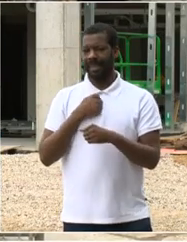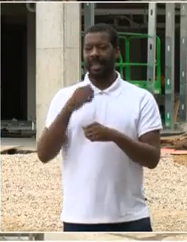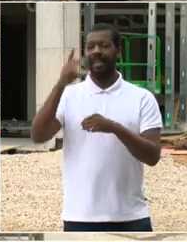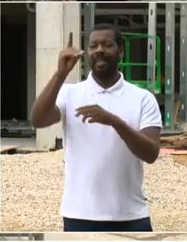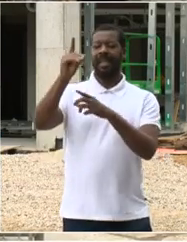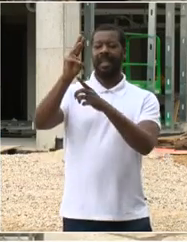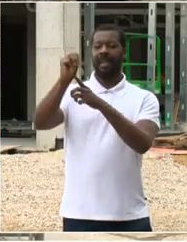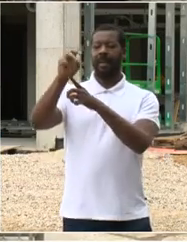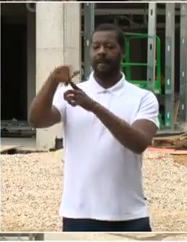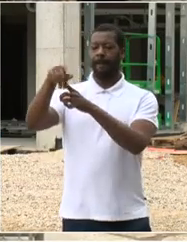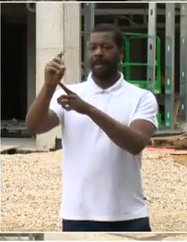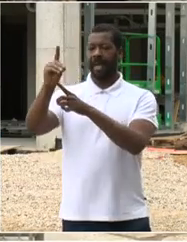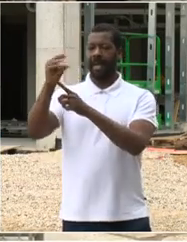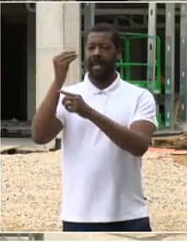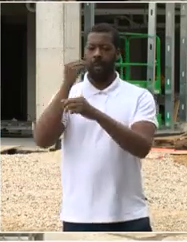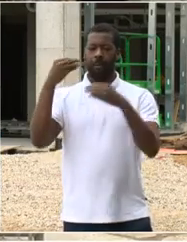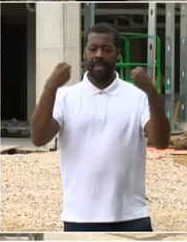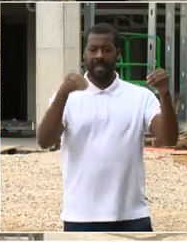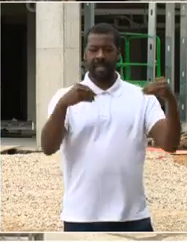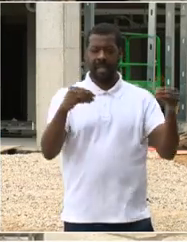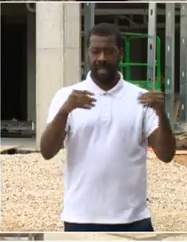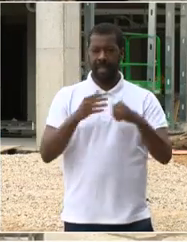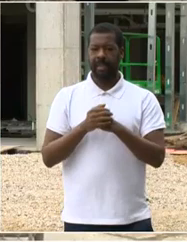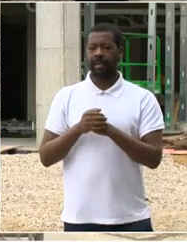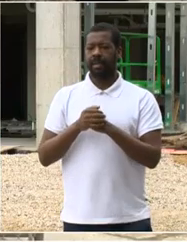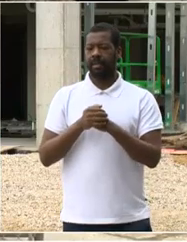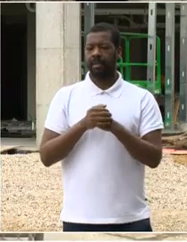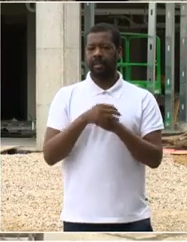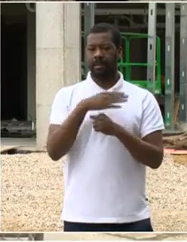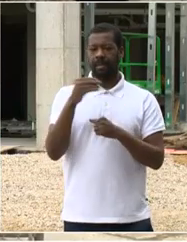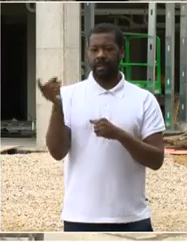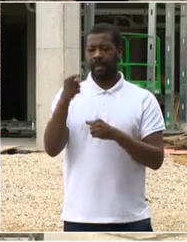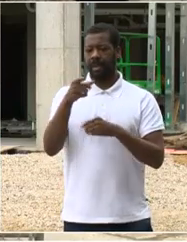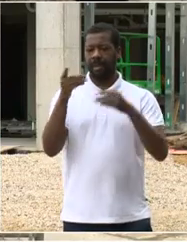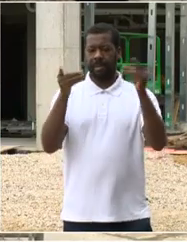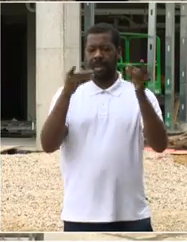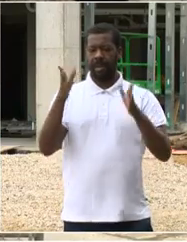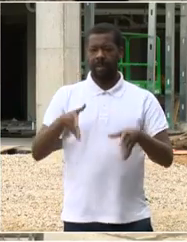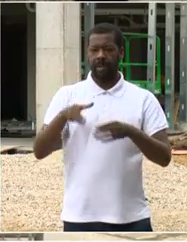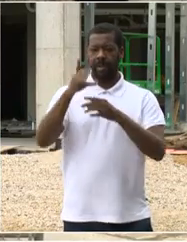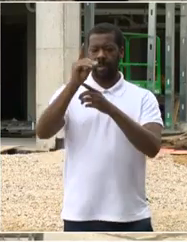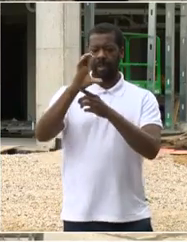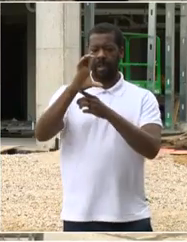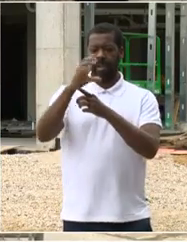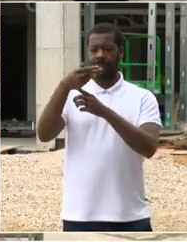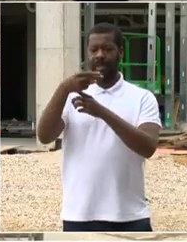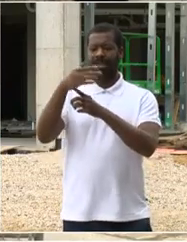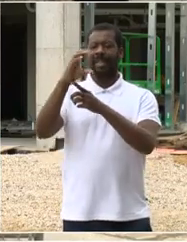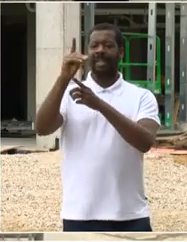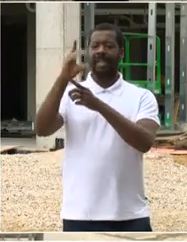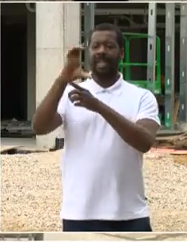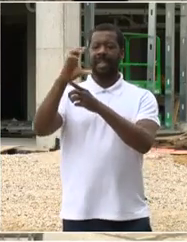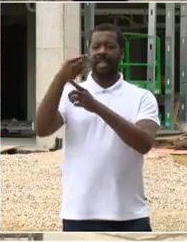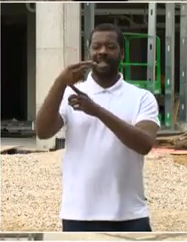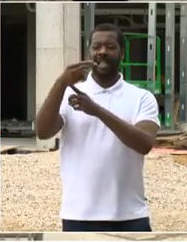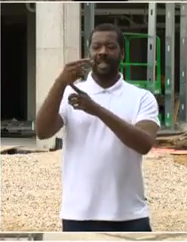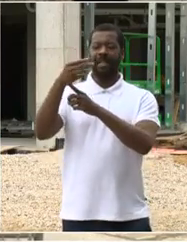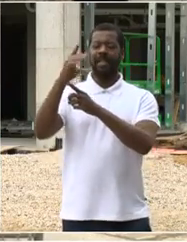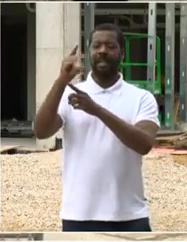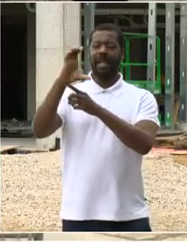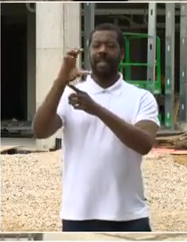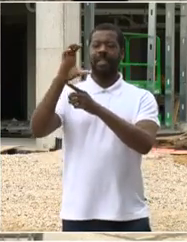DMPED Real Estate, as well as Polly Donaldson, the Director of DHCD, who have been really